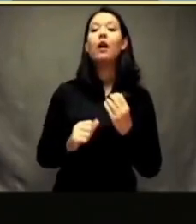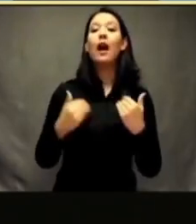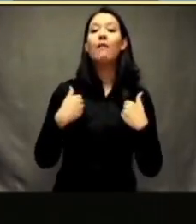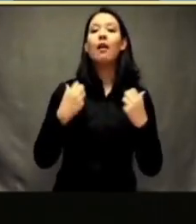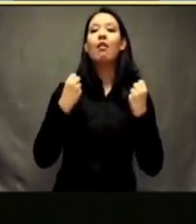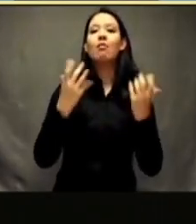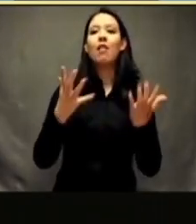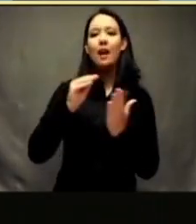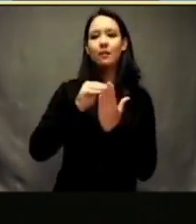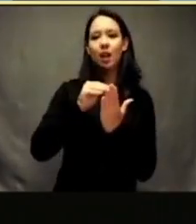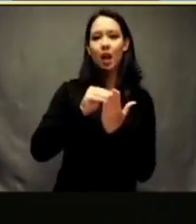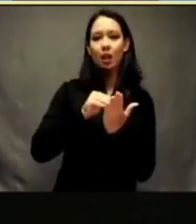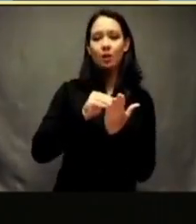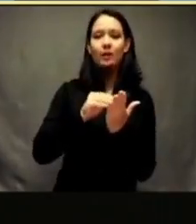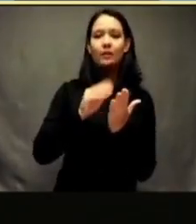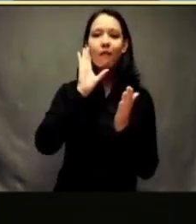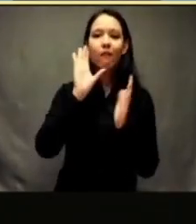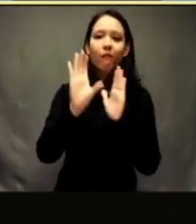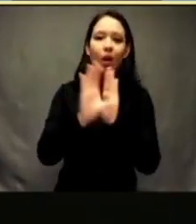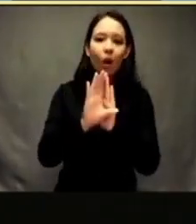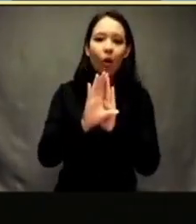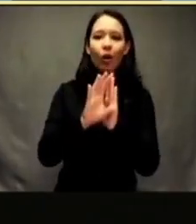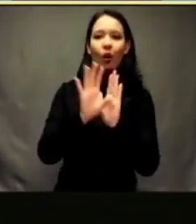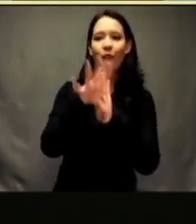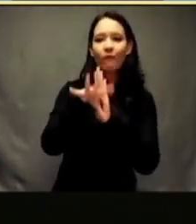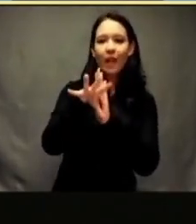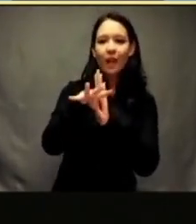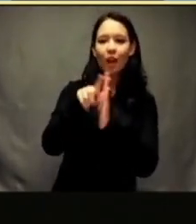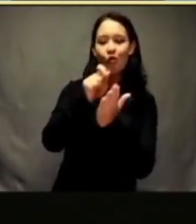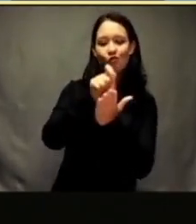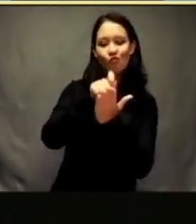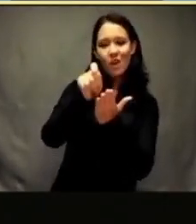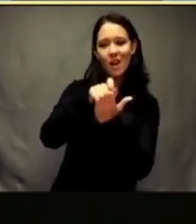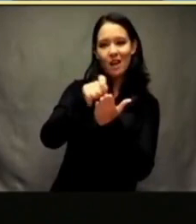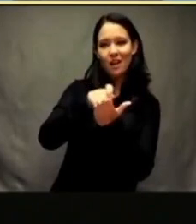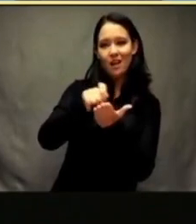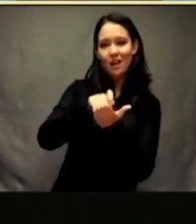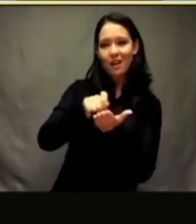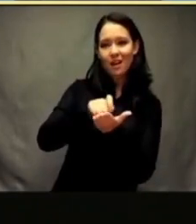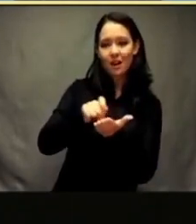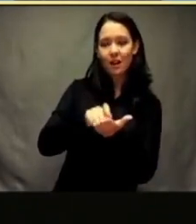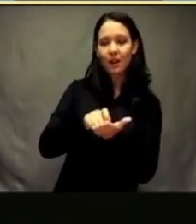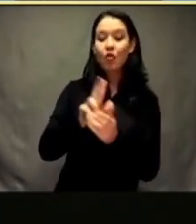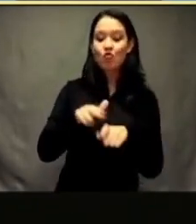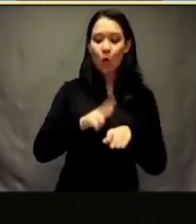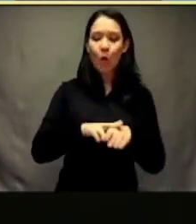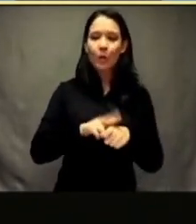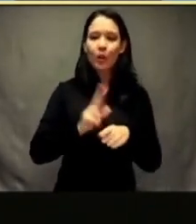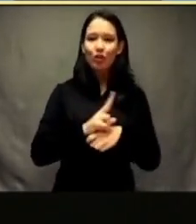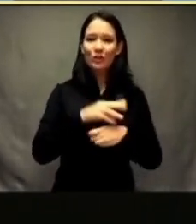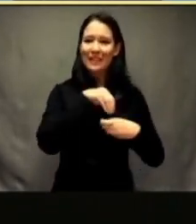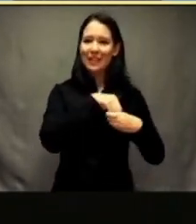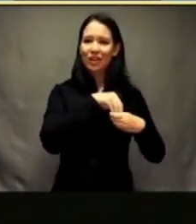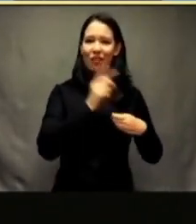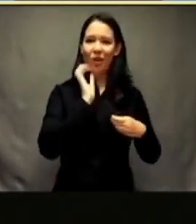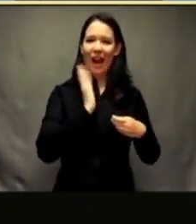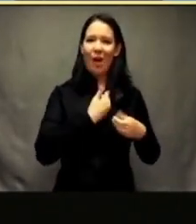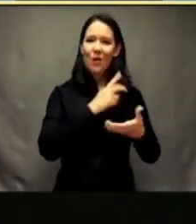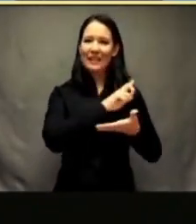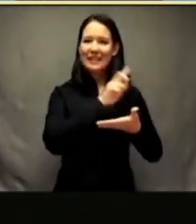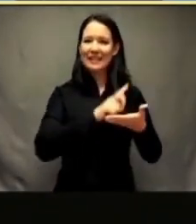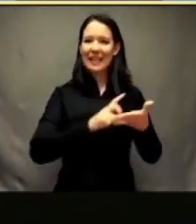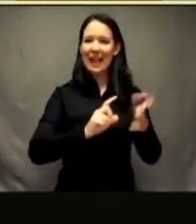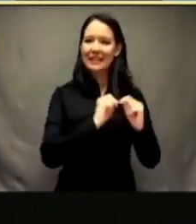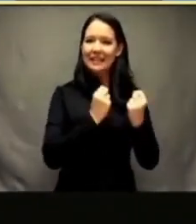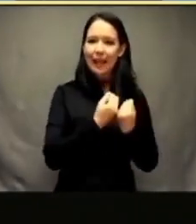documentation, photo, videos, written notes, and usually we use them internally for our design team or